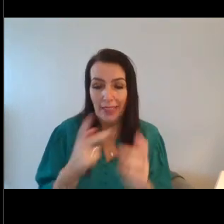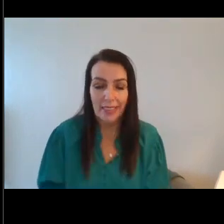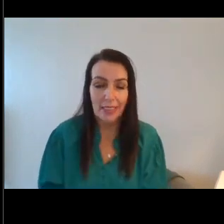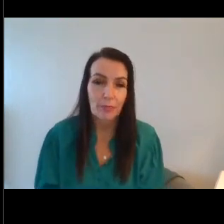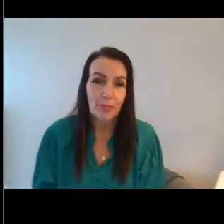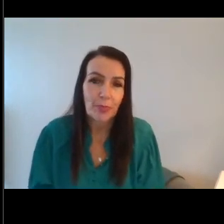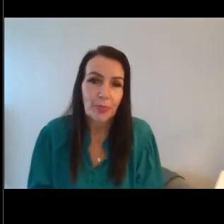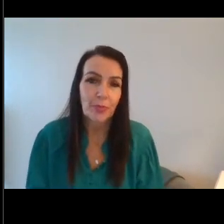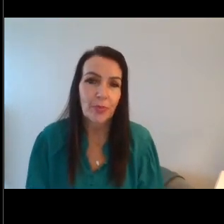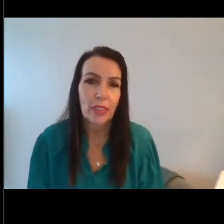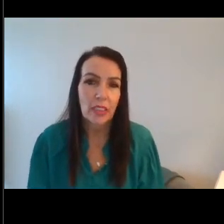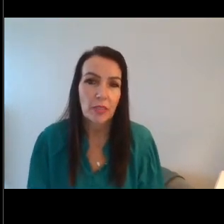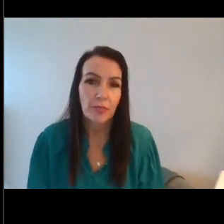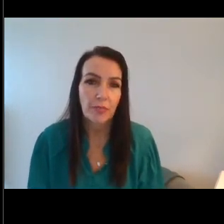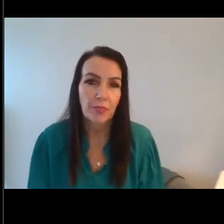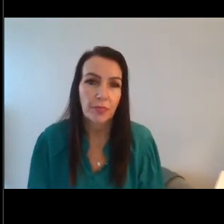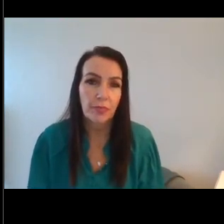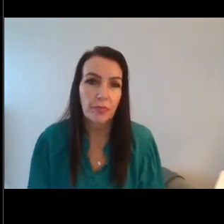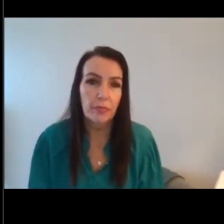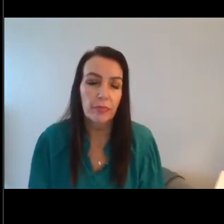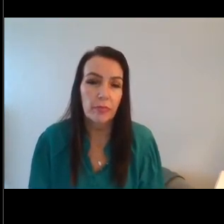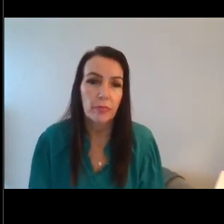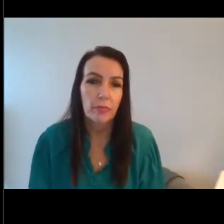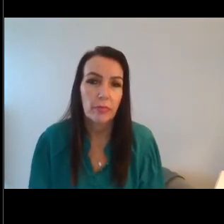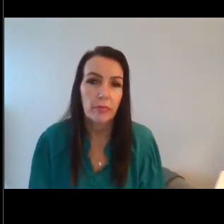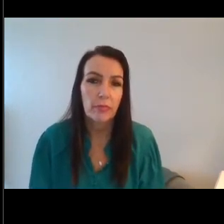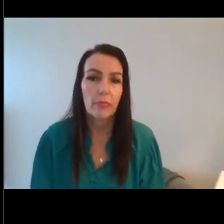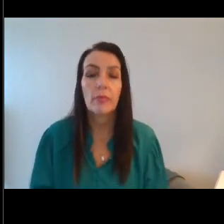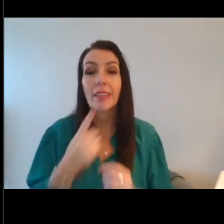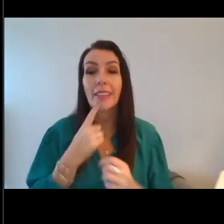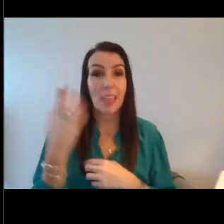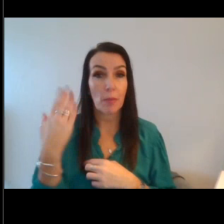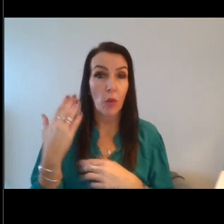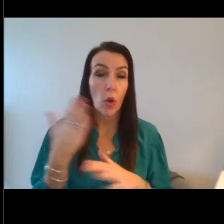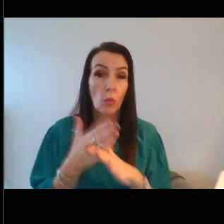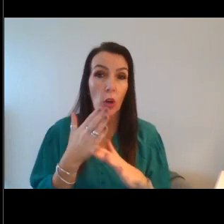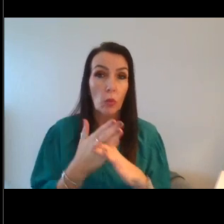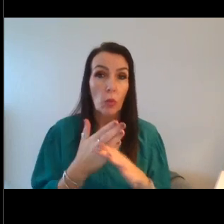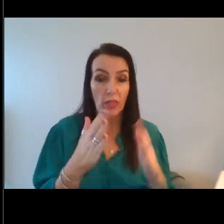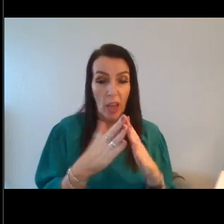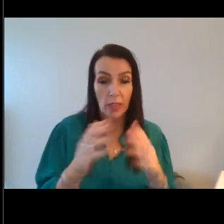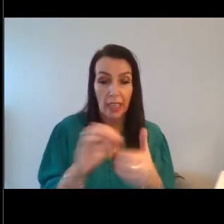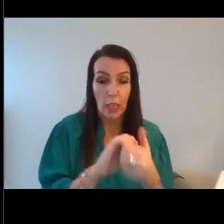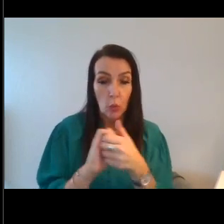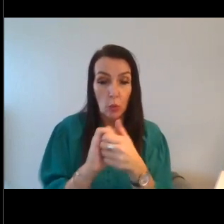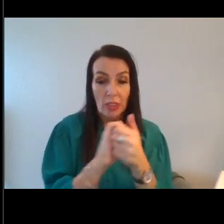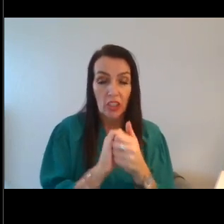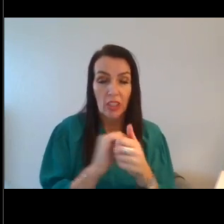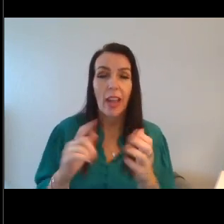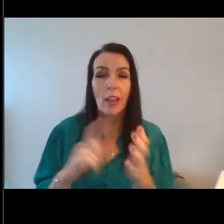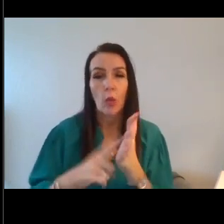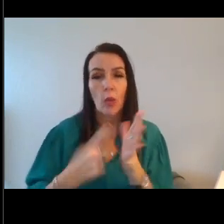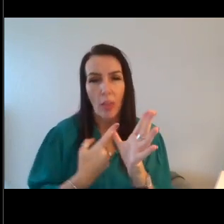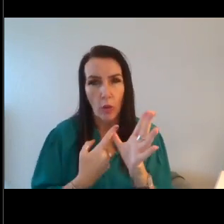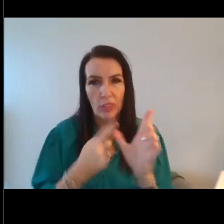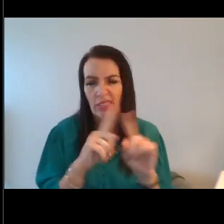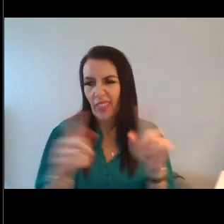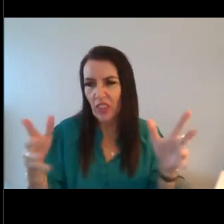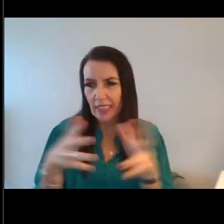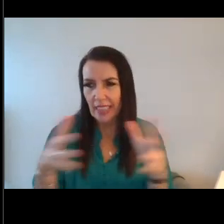Nora. Thanks. As I mentioned before, we've worked with a number of housing associations and local authorities of various sizes to